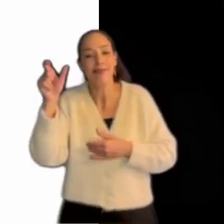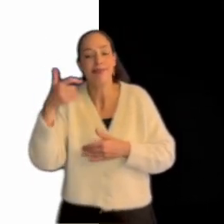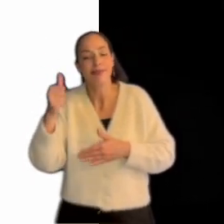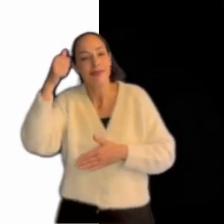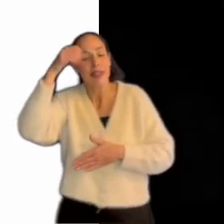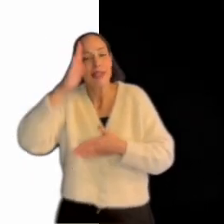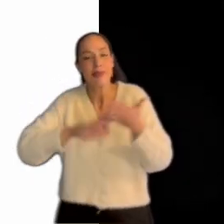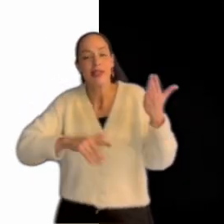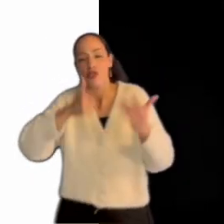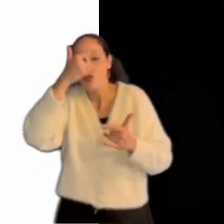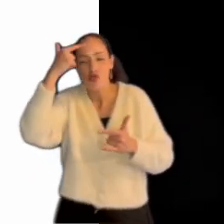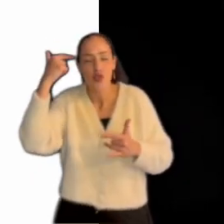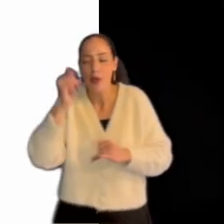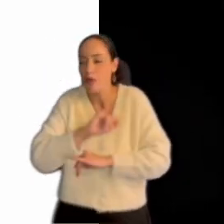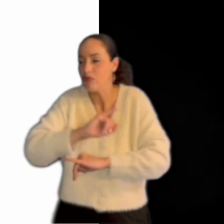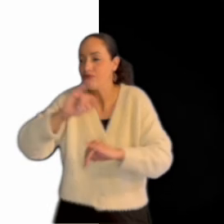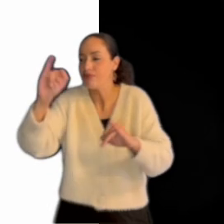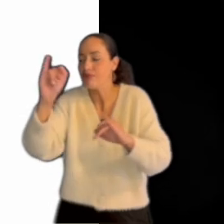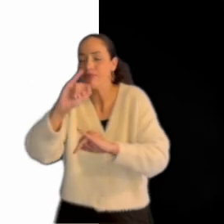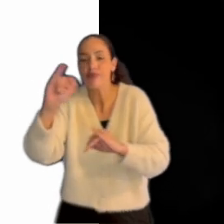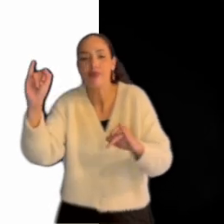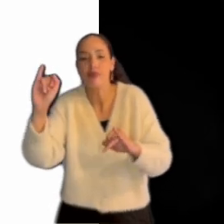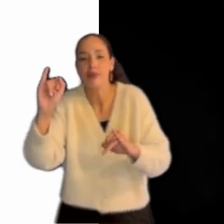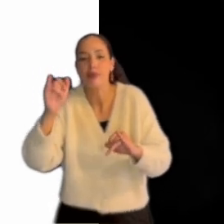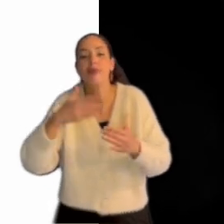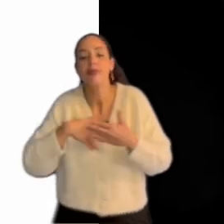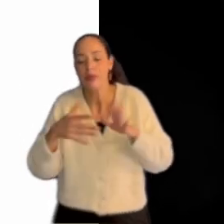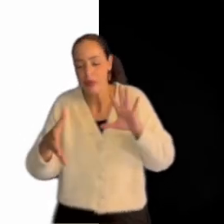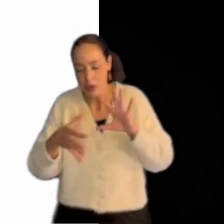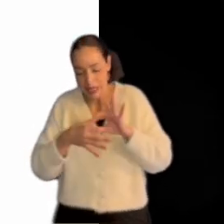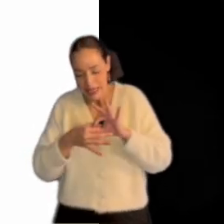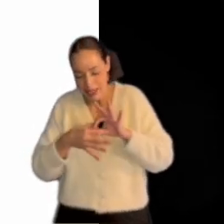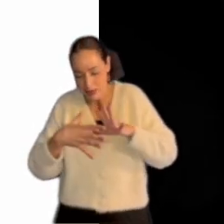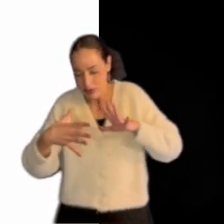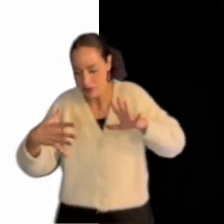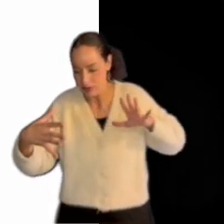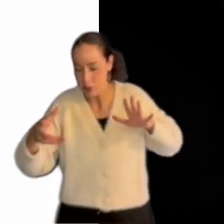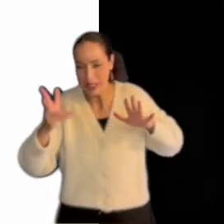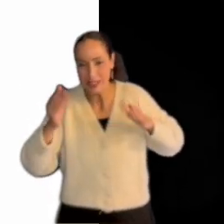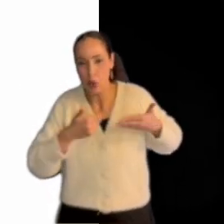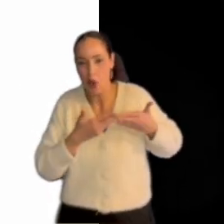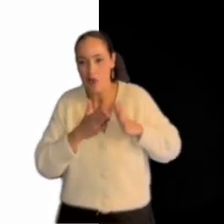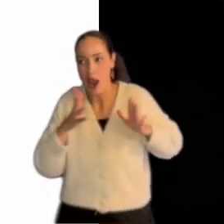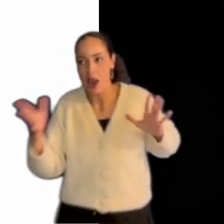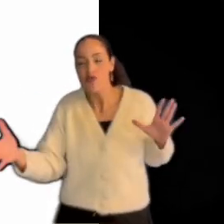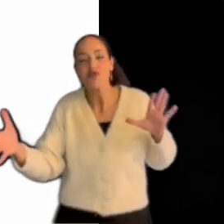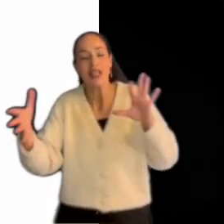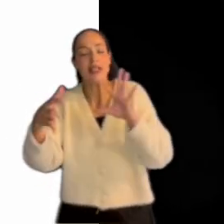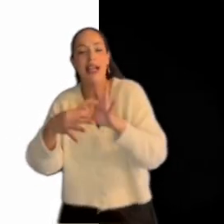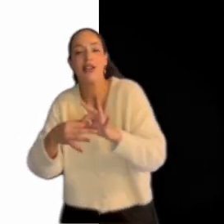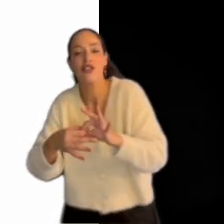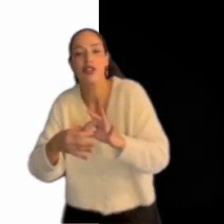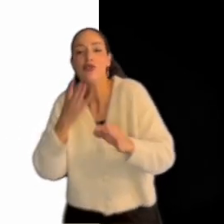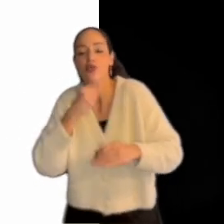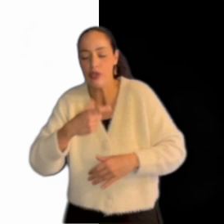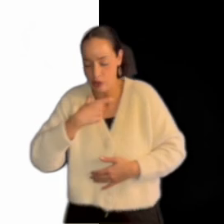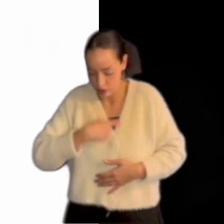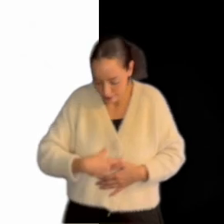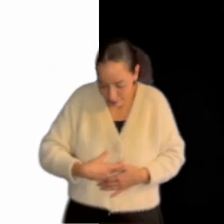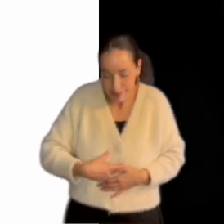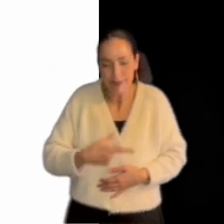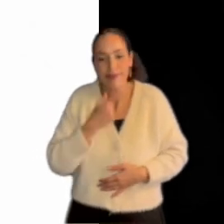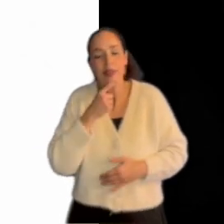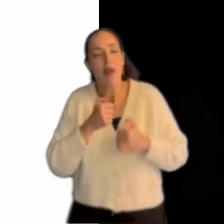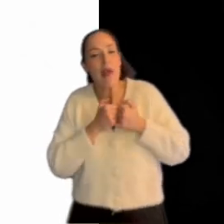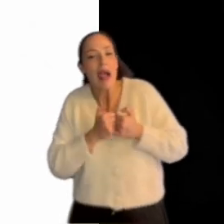kindness, compassion, and empathy. We must be creative, imaginative, innovative, and inspired so that we can decorate and personalise our own gifts